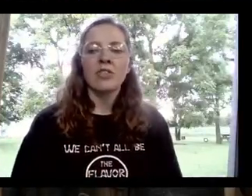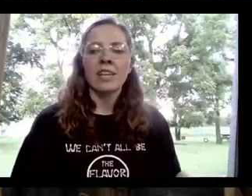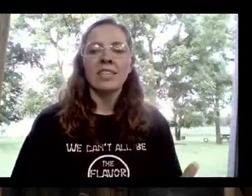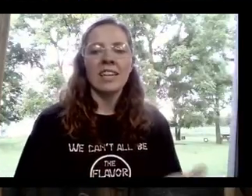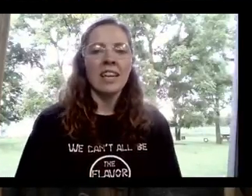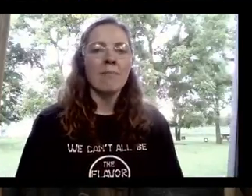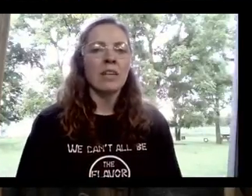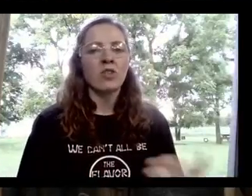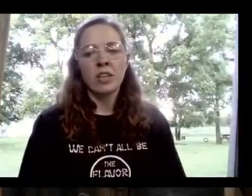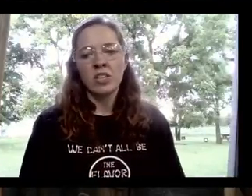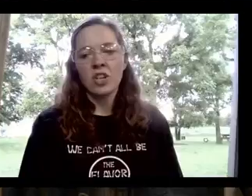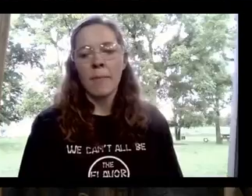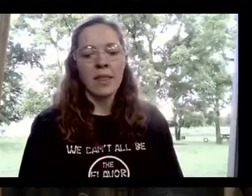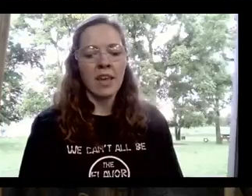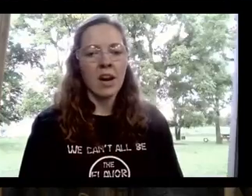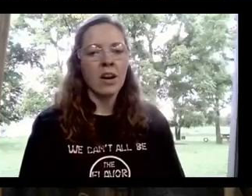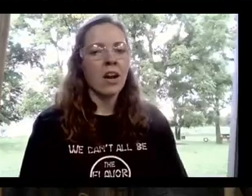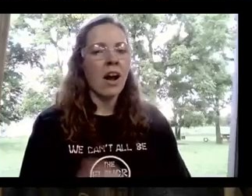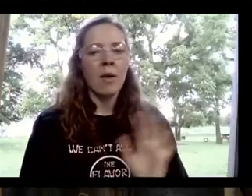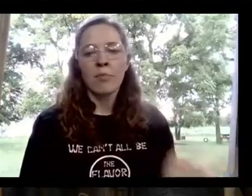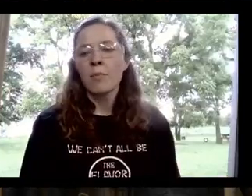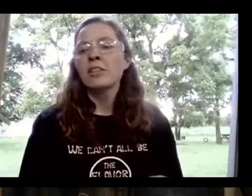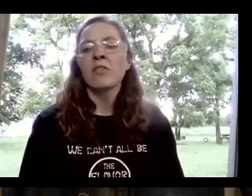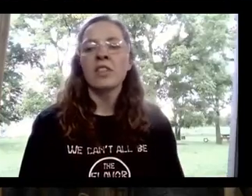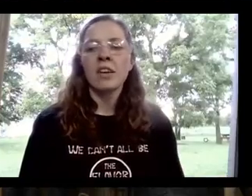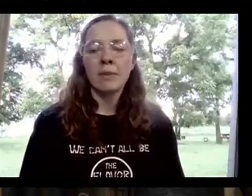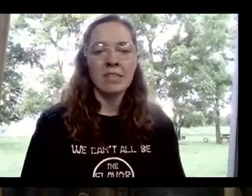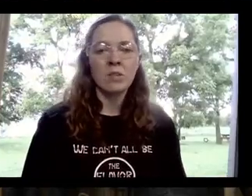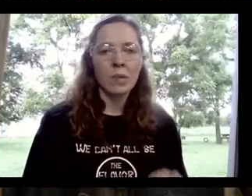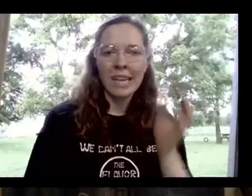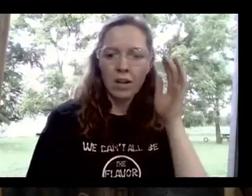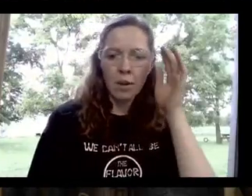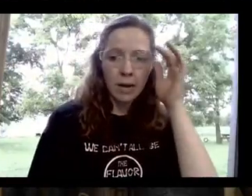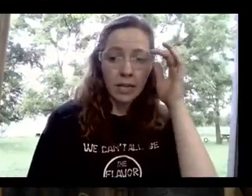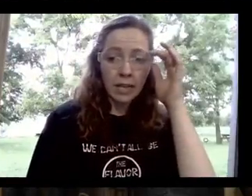you're interested in, make sure to stop in there. Pretty much everything business related on Mondays.